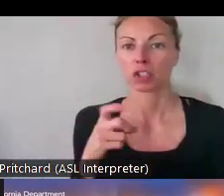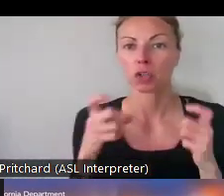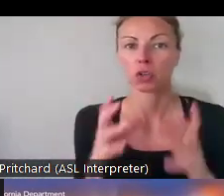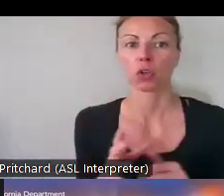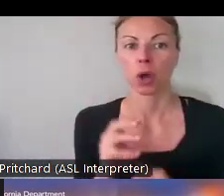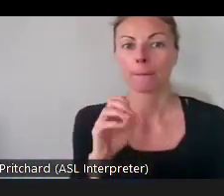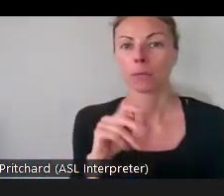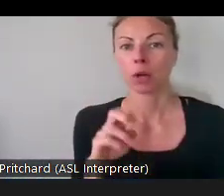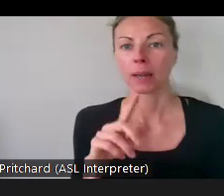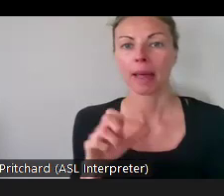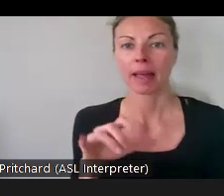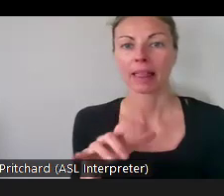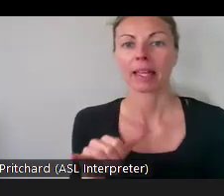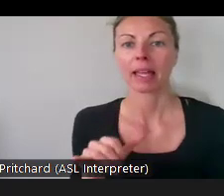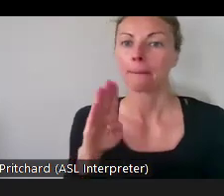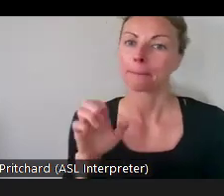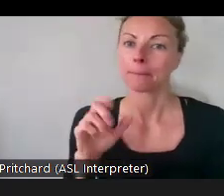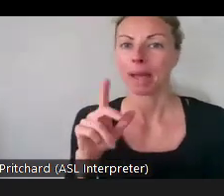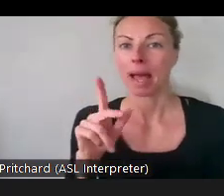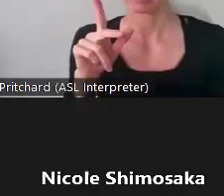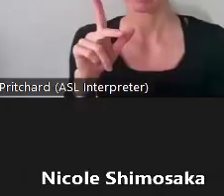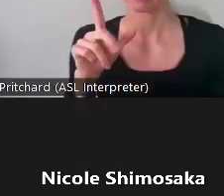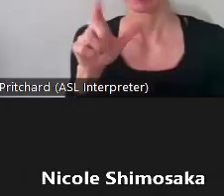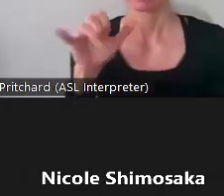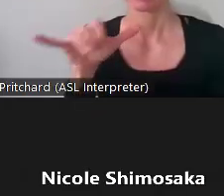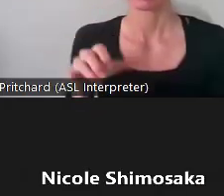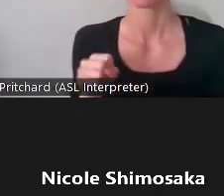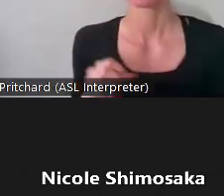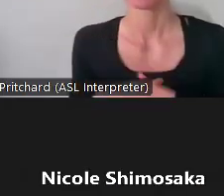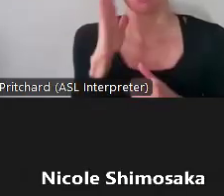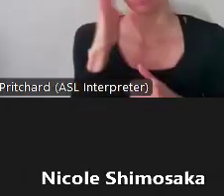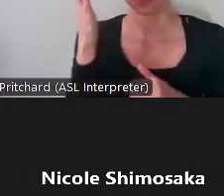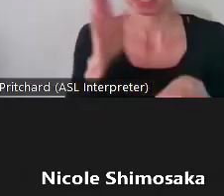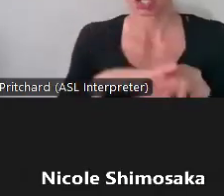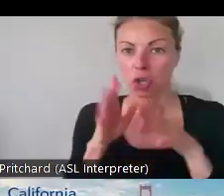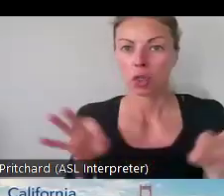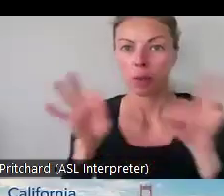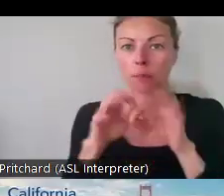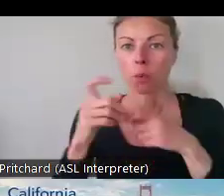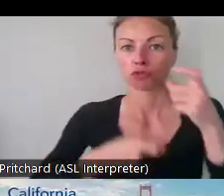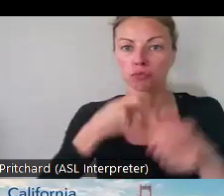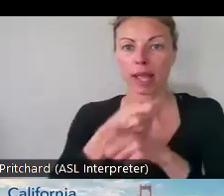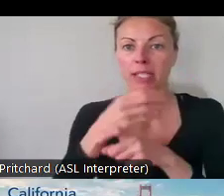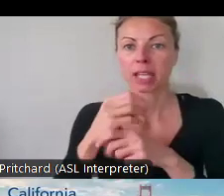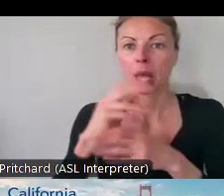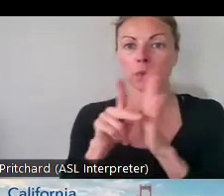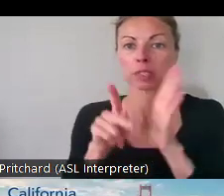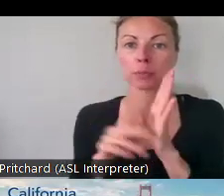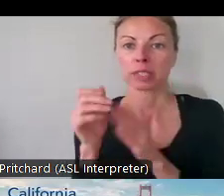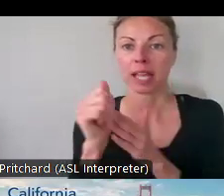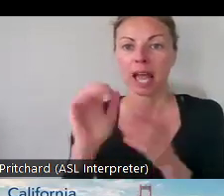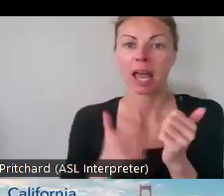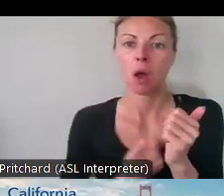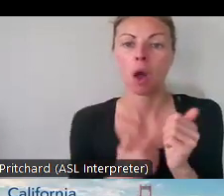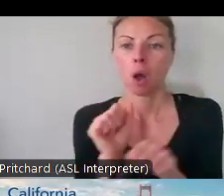Great. Thank you so much, Nicole. I'll be presenting on the key traits and principles that guide our work to